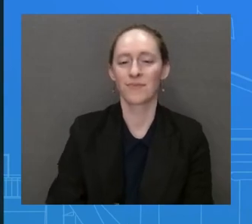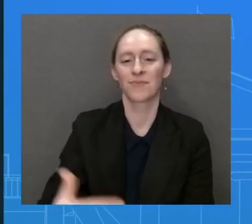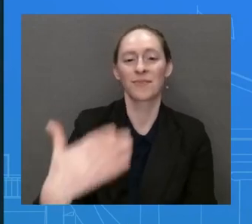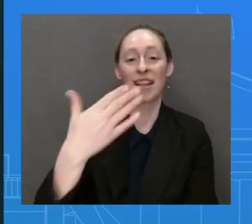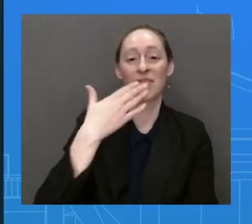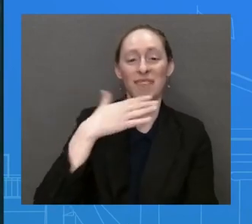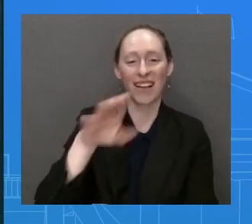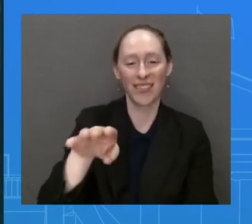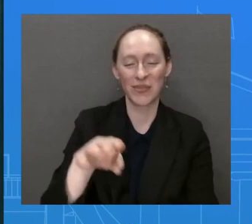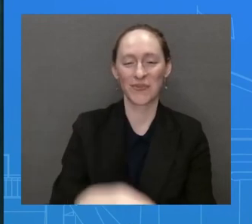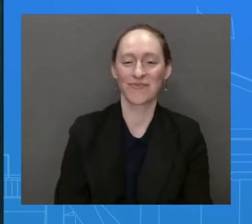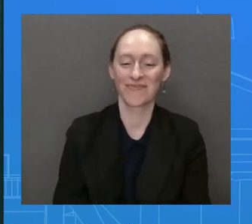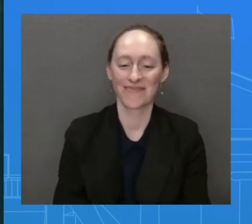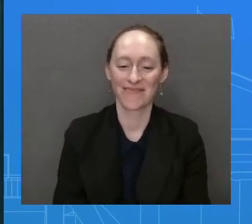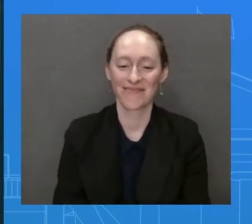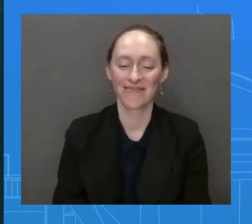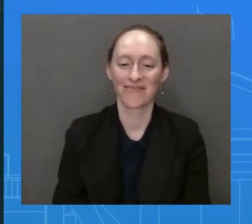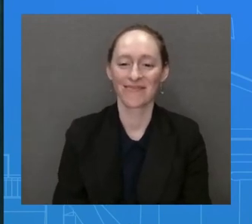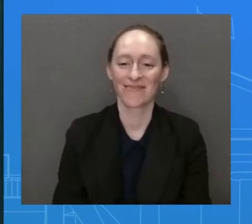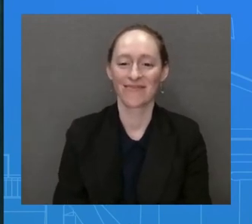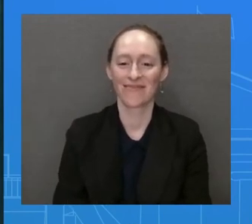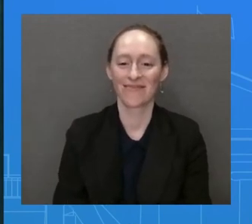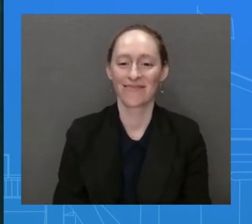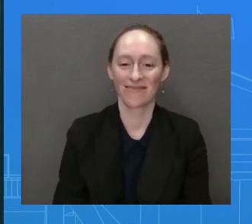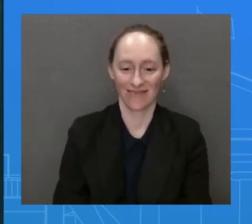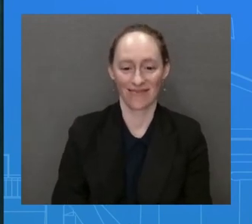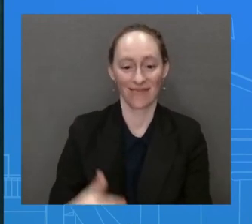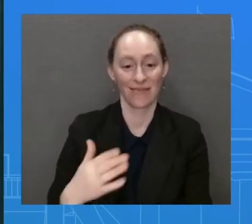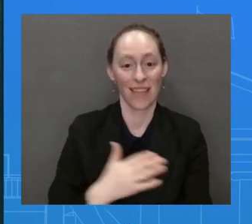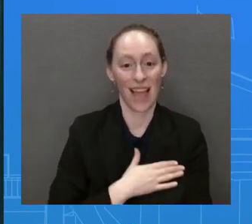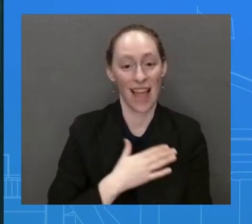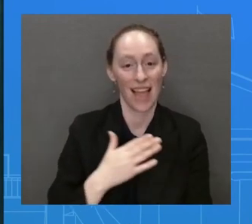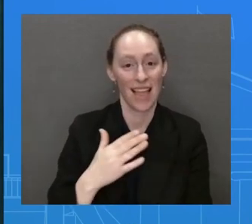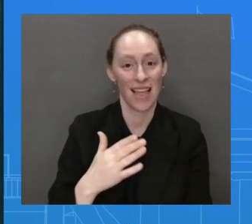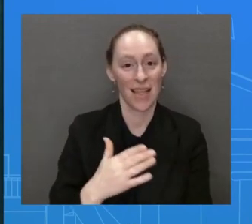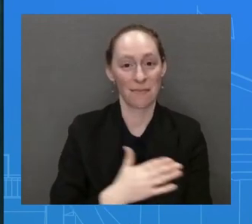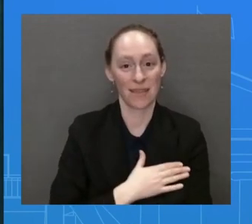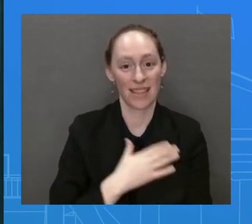Happy Friday, and I got the date right today. The day right today.